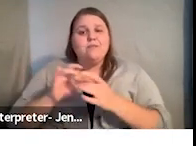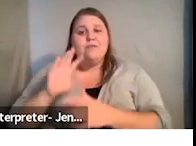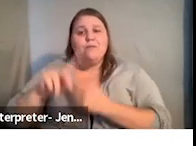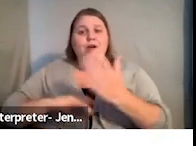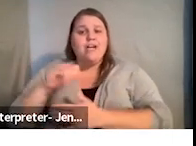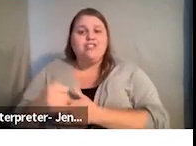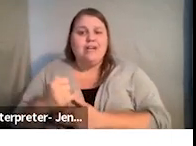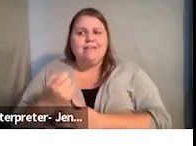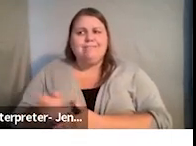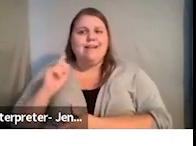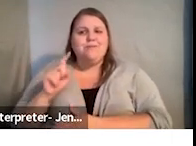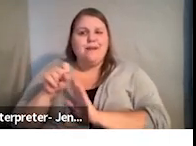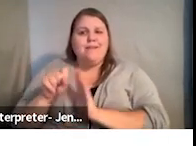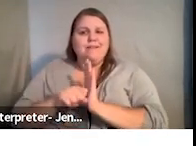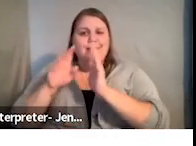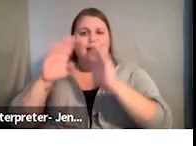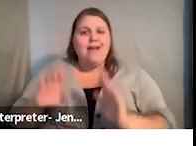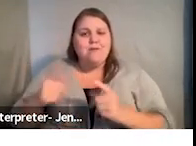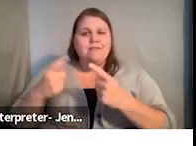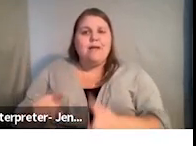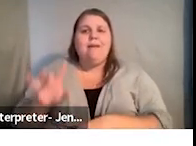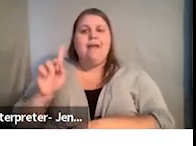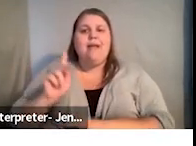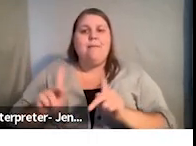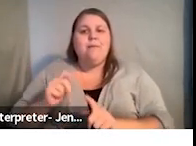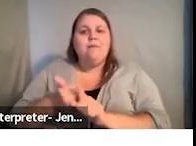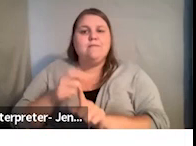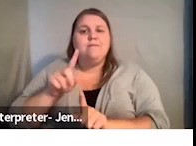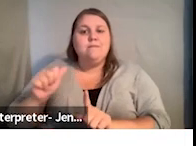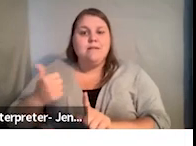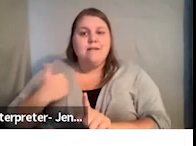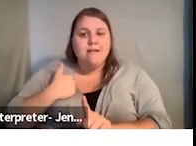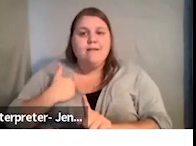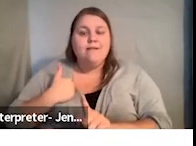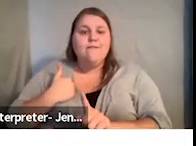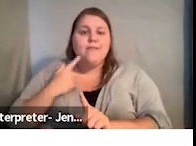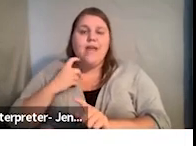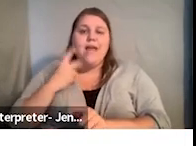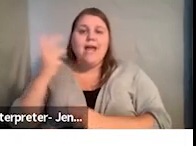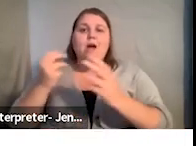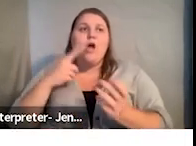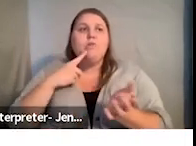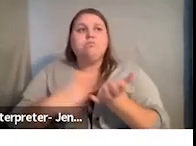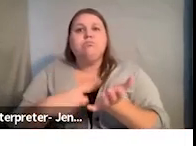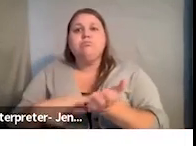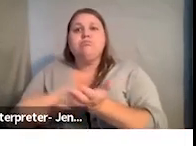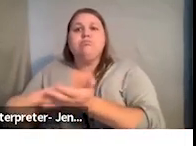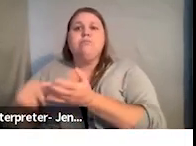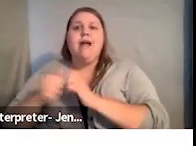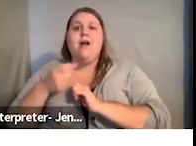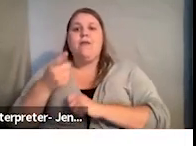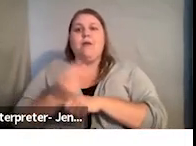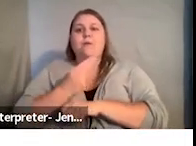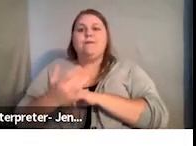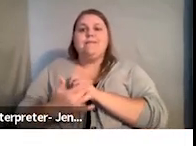State House last week. It's 8 folks with disabilities who go out and talk about how they use assistive tech and remote supports to be independent and